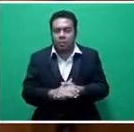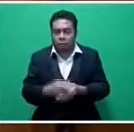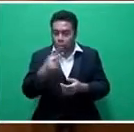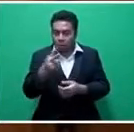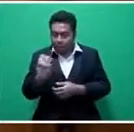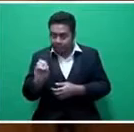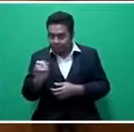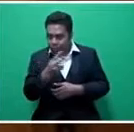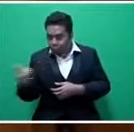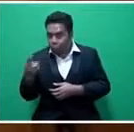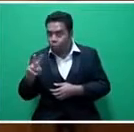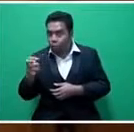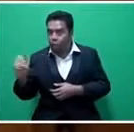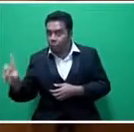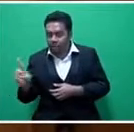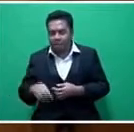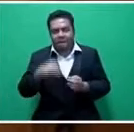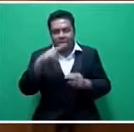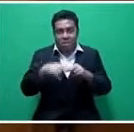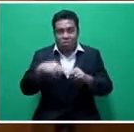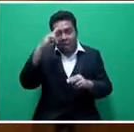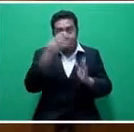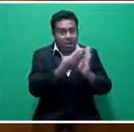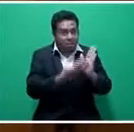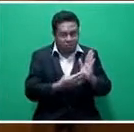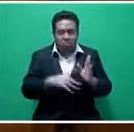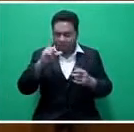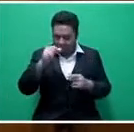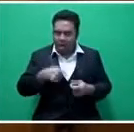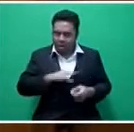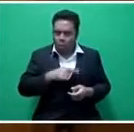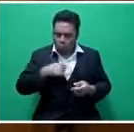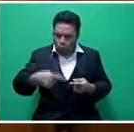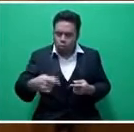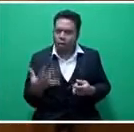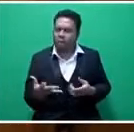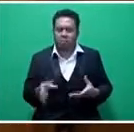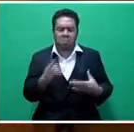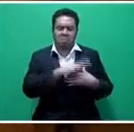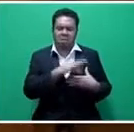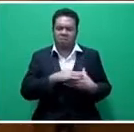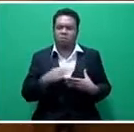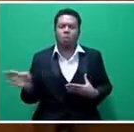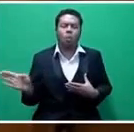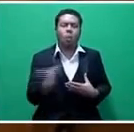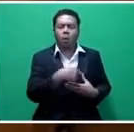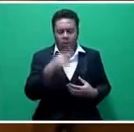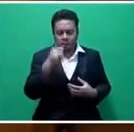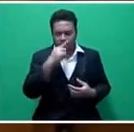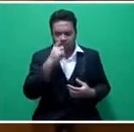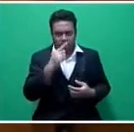2020-21 Fijian National Budget enabled us to continue with the many initiatives that directly benefit Fijian children from all